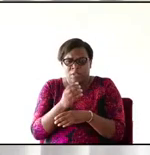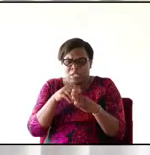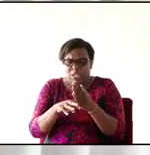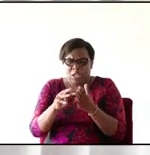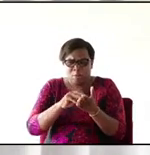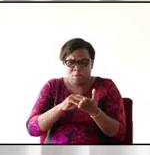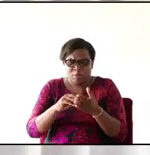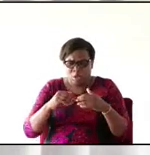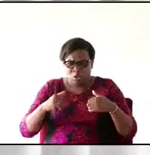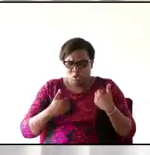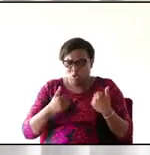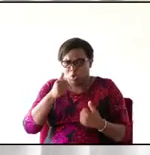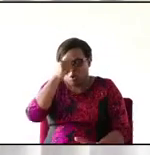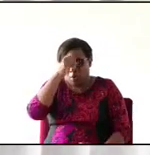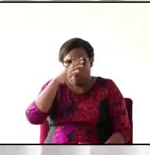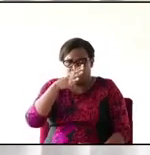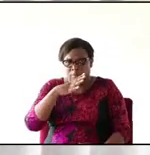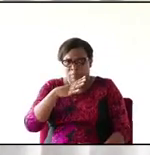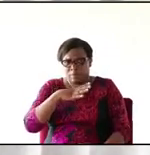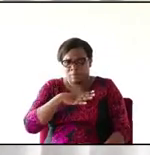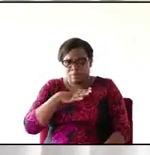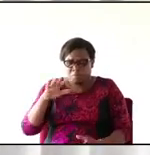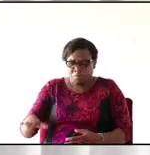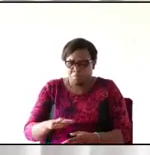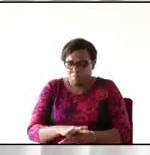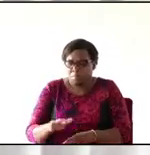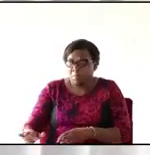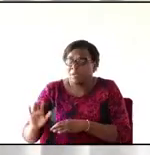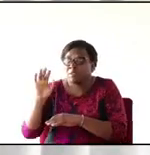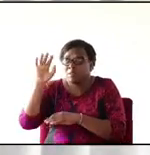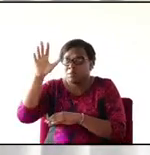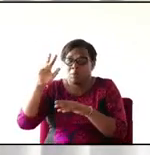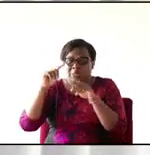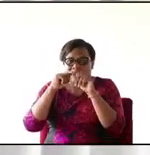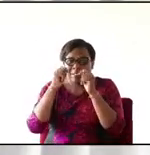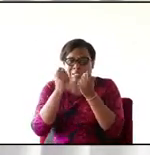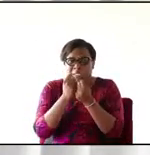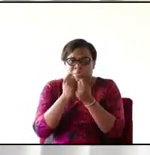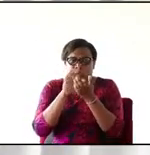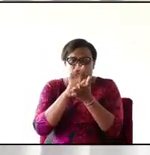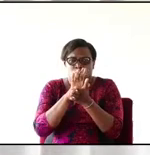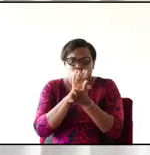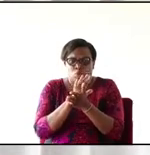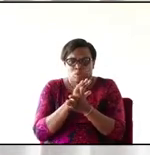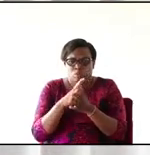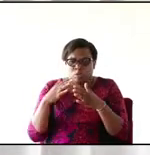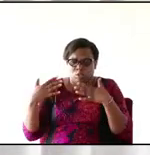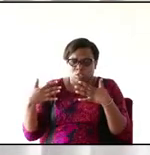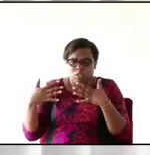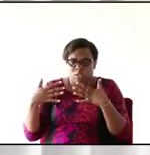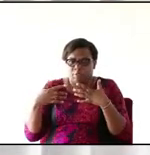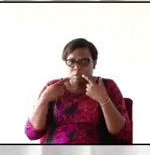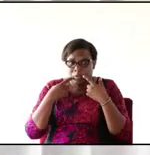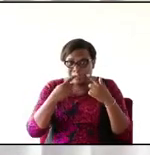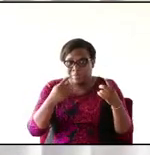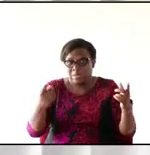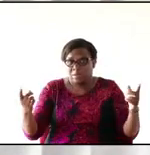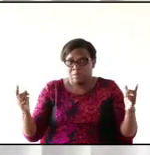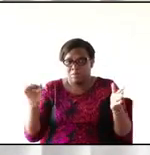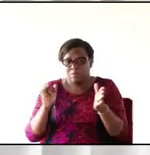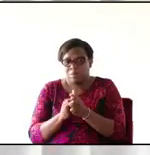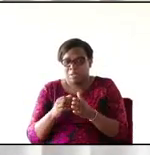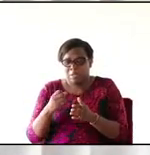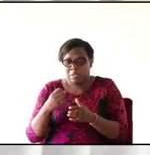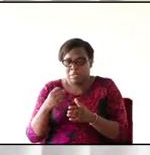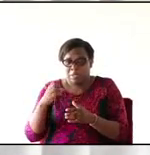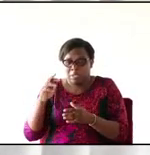who was a Christian on a basketball team in his high school. And he was afraid to tell anybody that he was